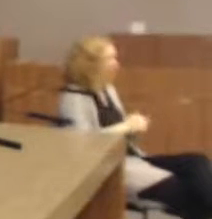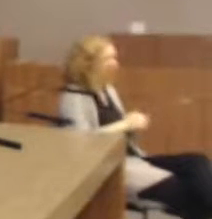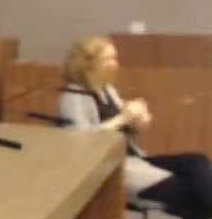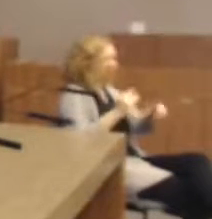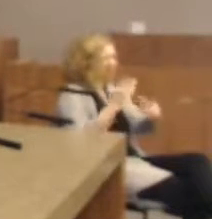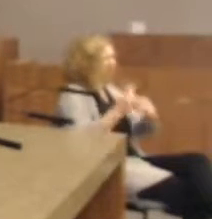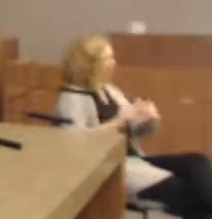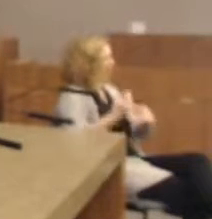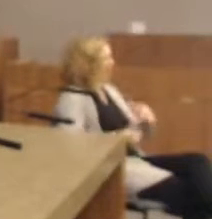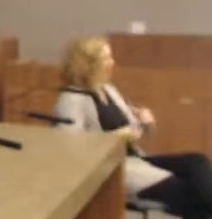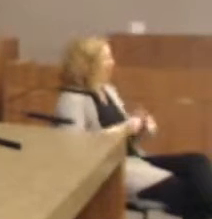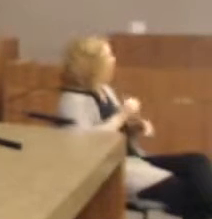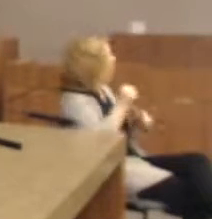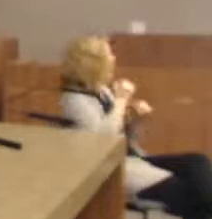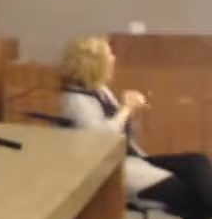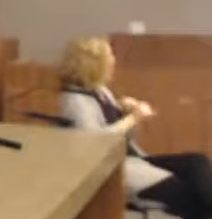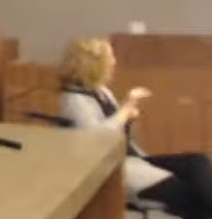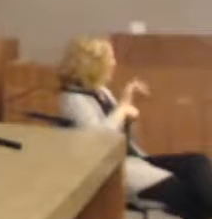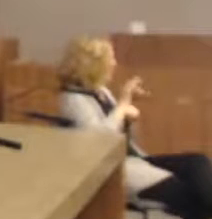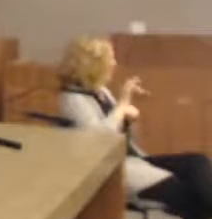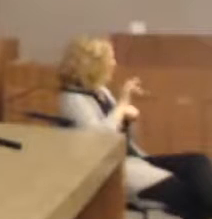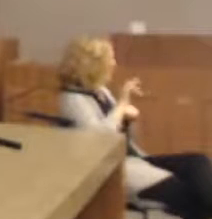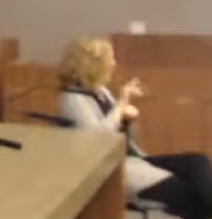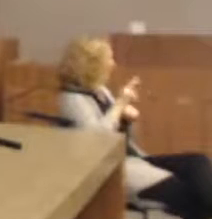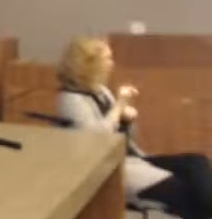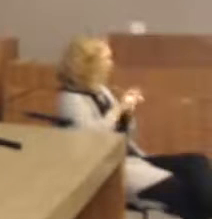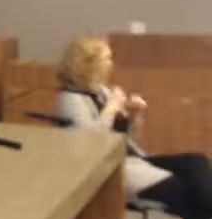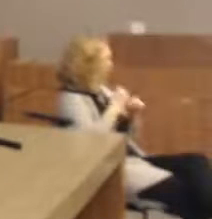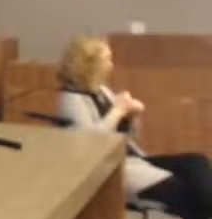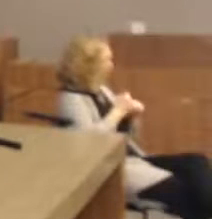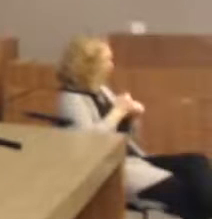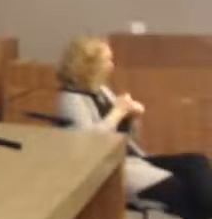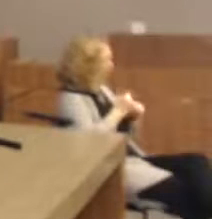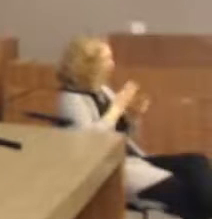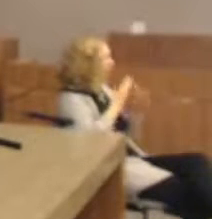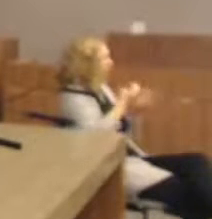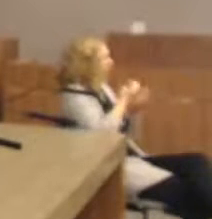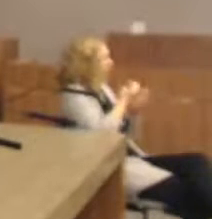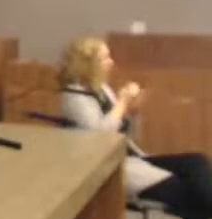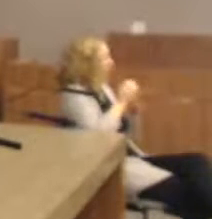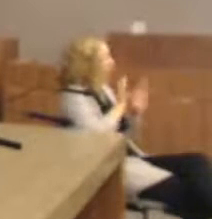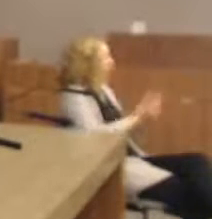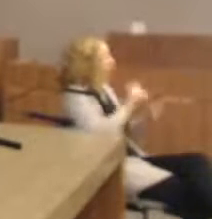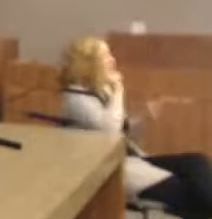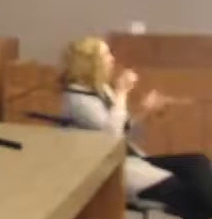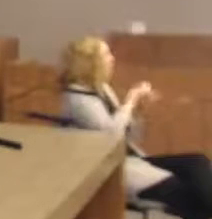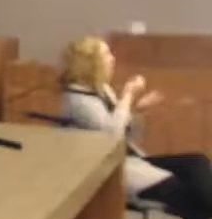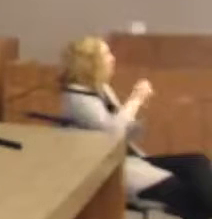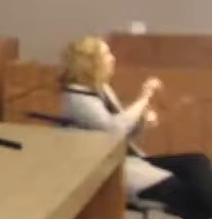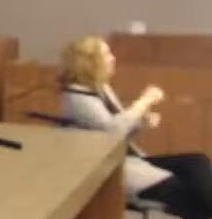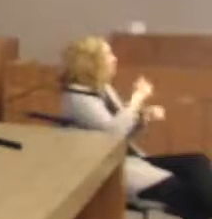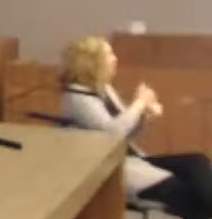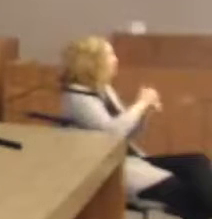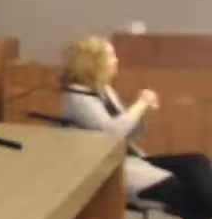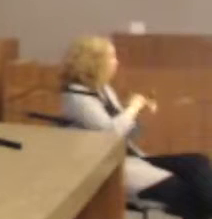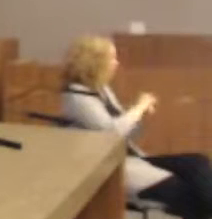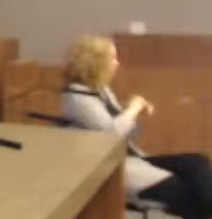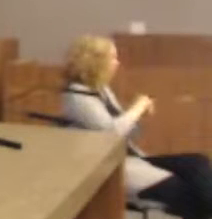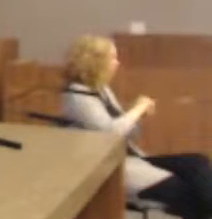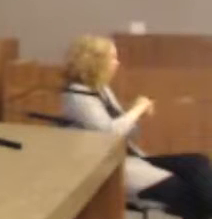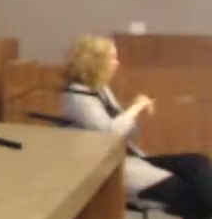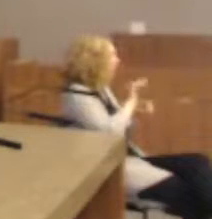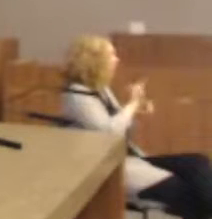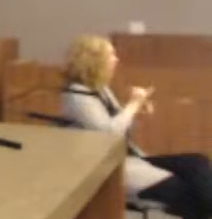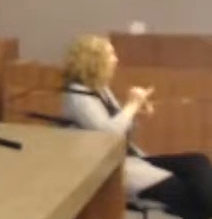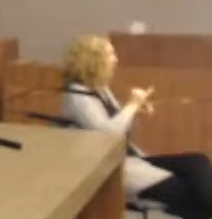know, in the last 25, 30 years, there's been a big push on evidence-based practices. I think that takes up a lot of space in training programs,